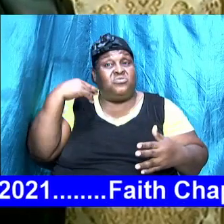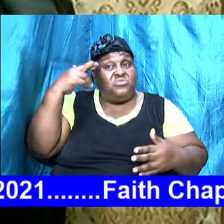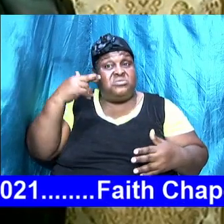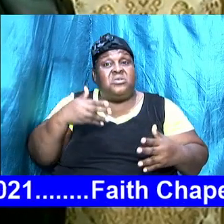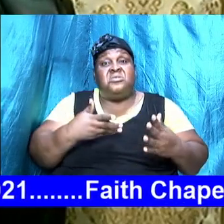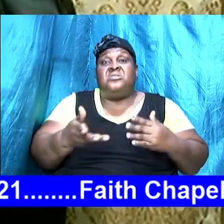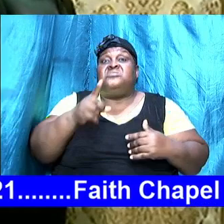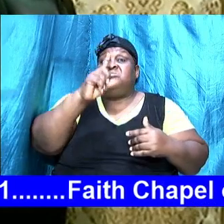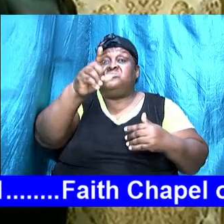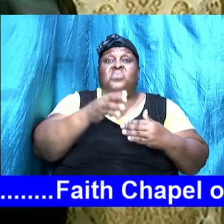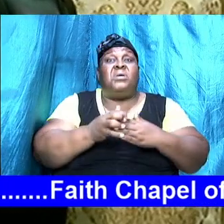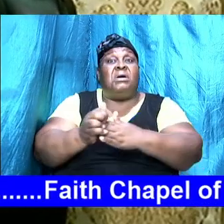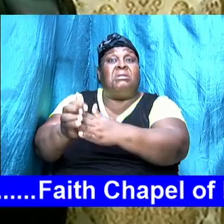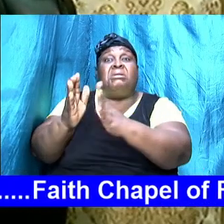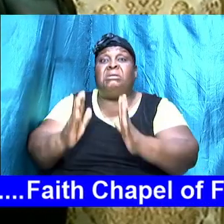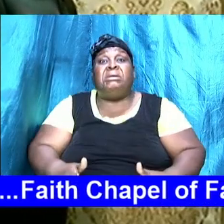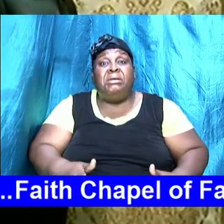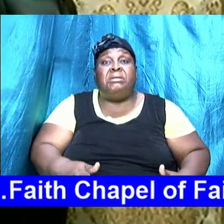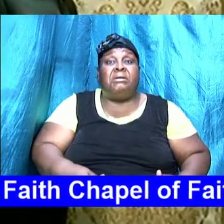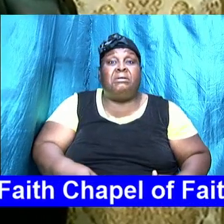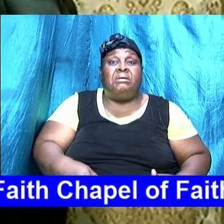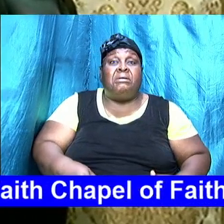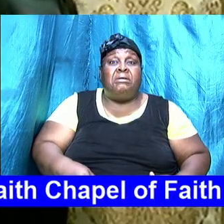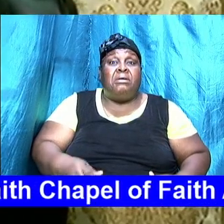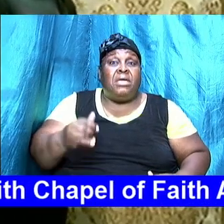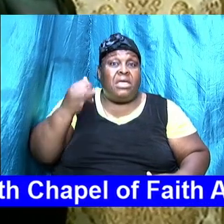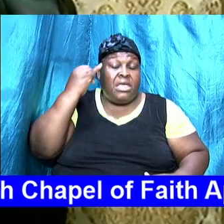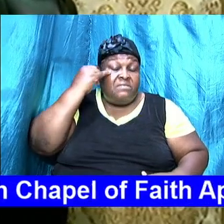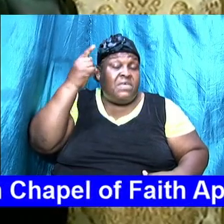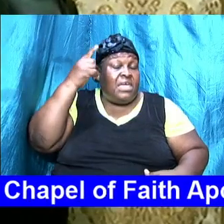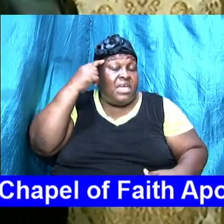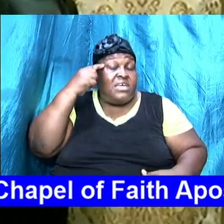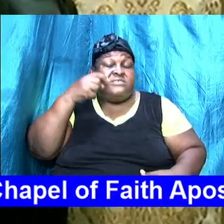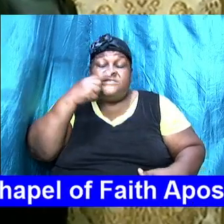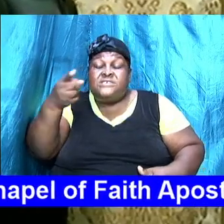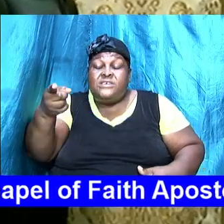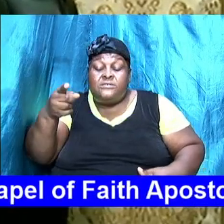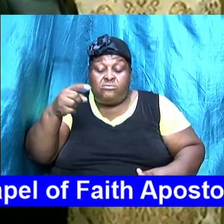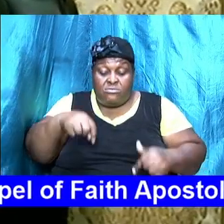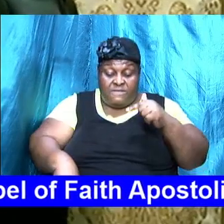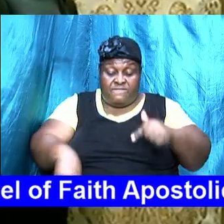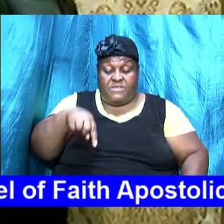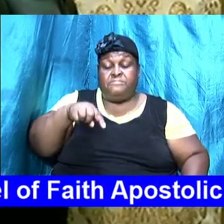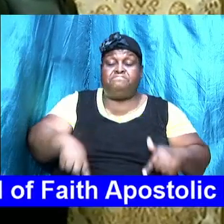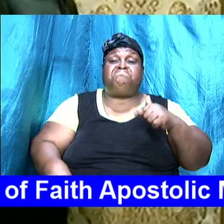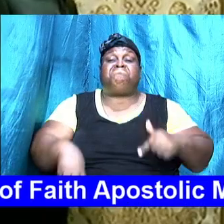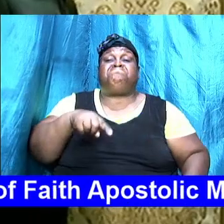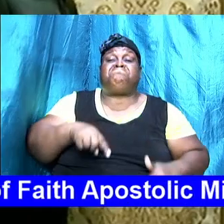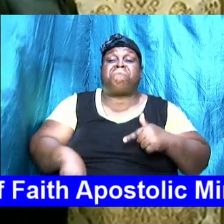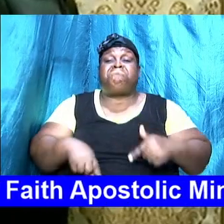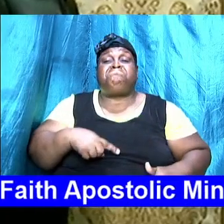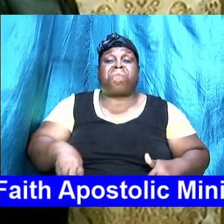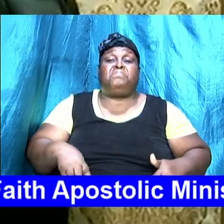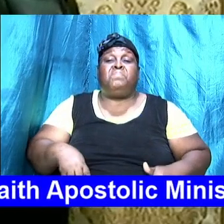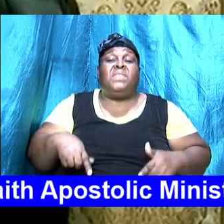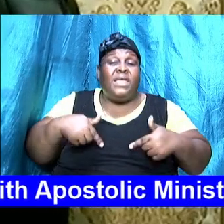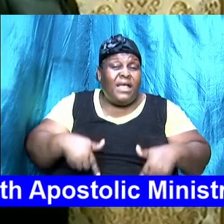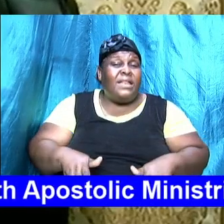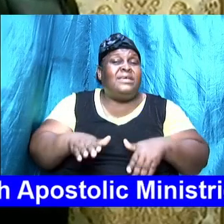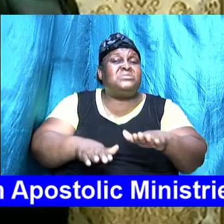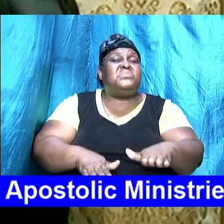Now, if the head says to the hand, to the foot, or to the feet, let's